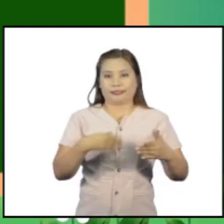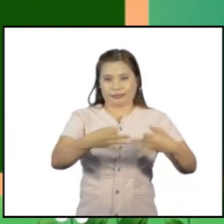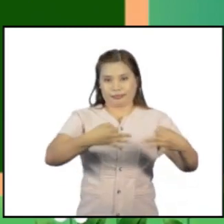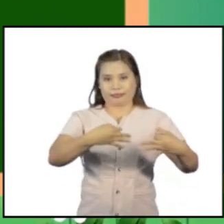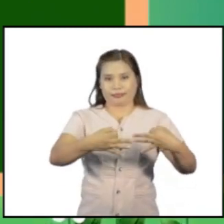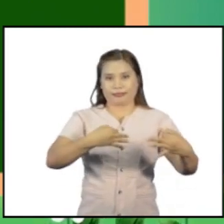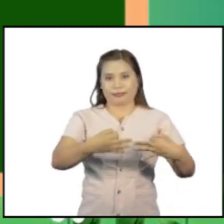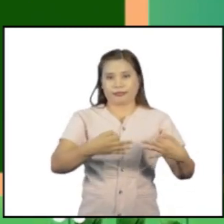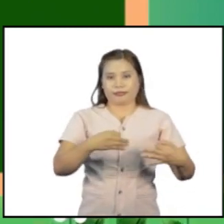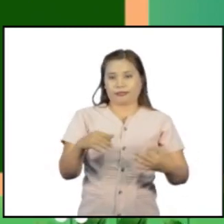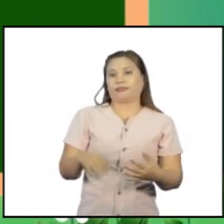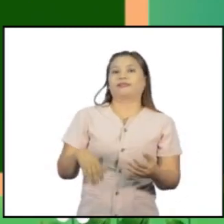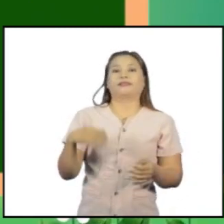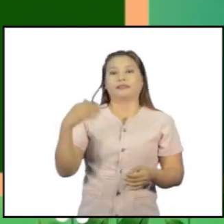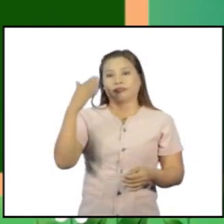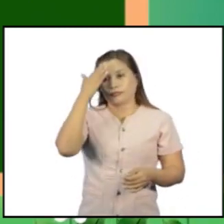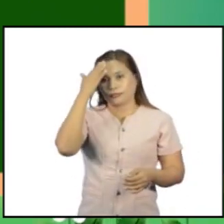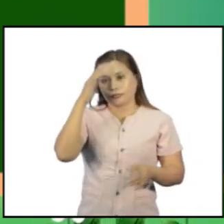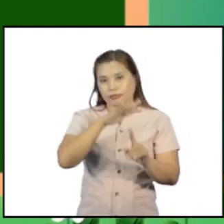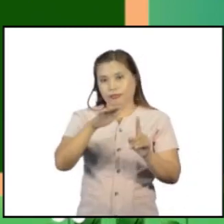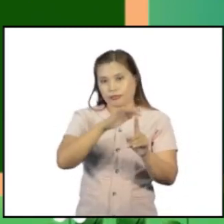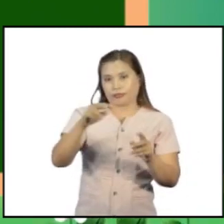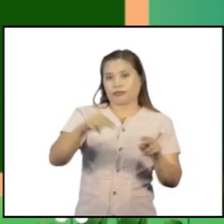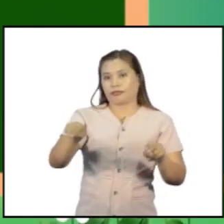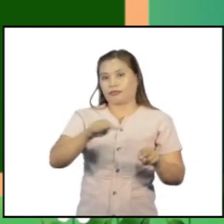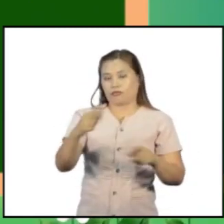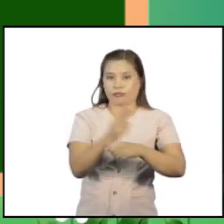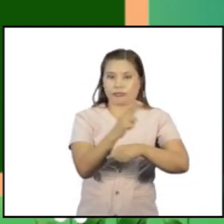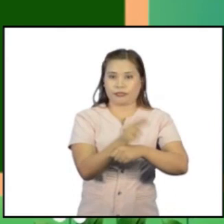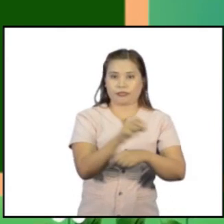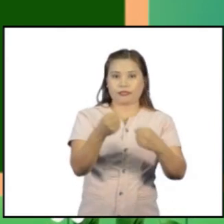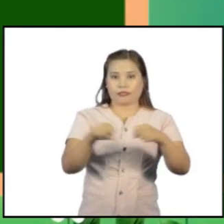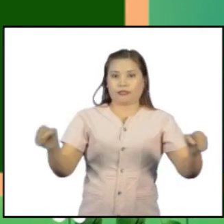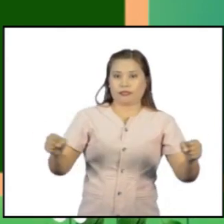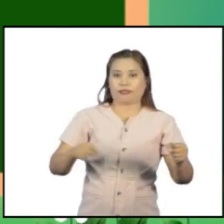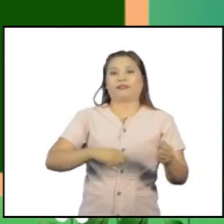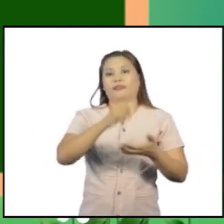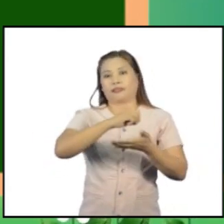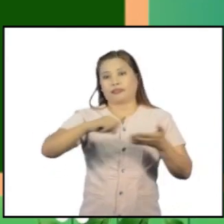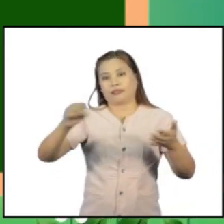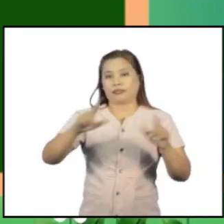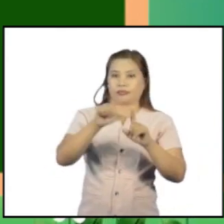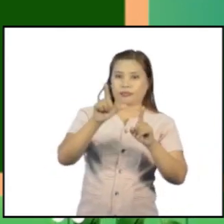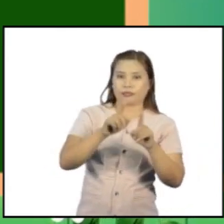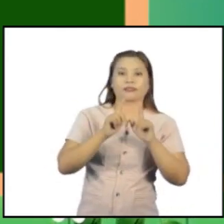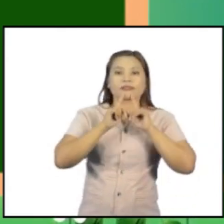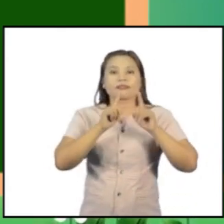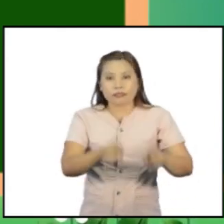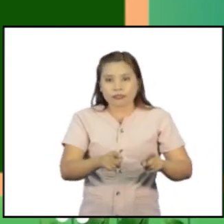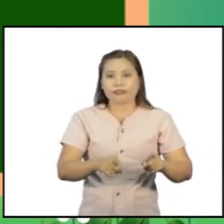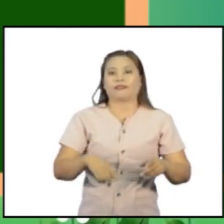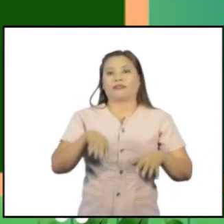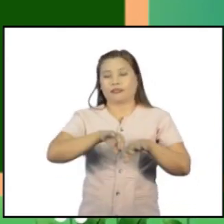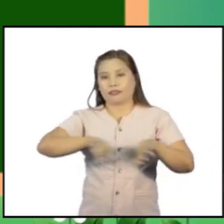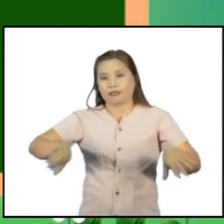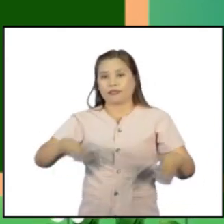Directions. Identify the noun used in the sentence. Write the letter of your answer on a